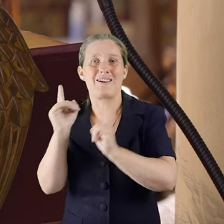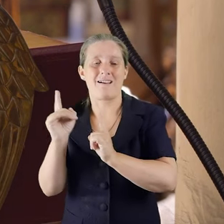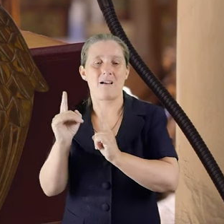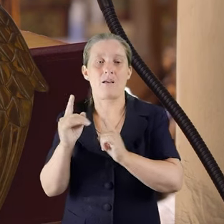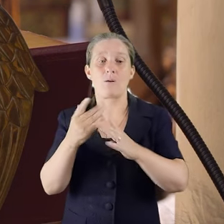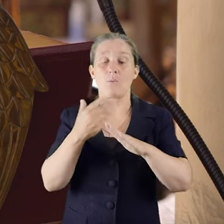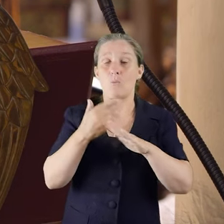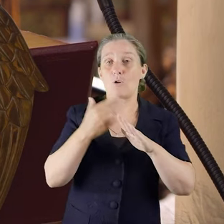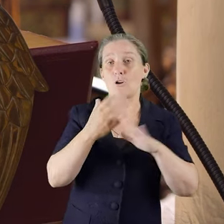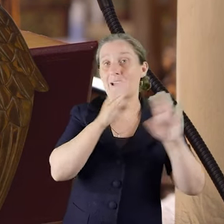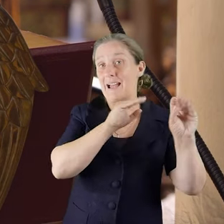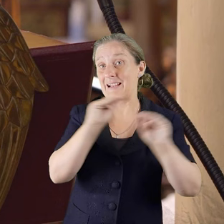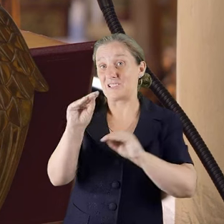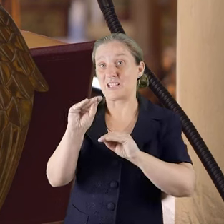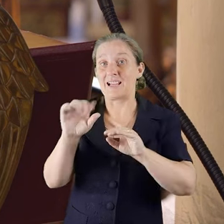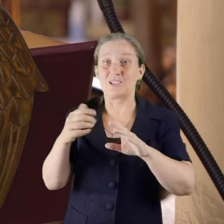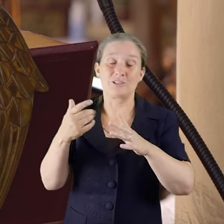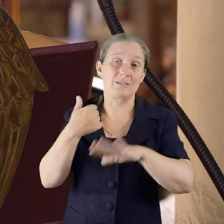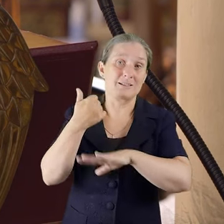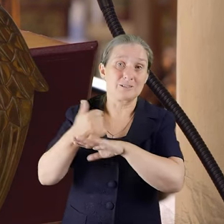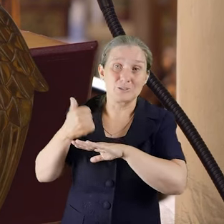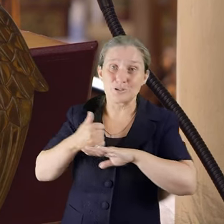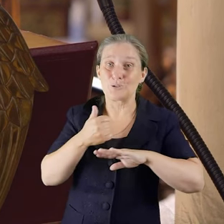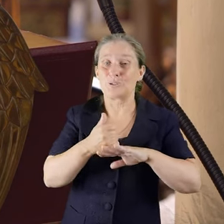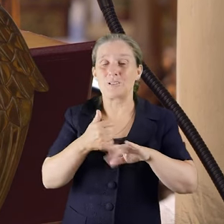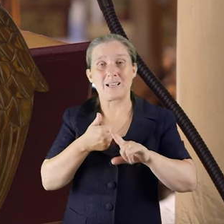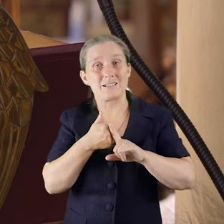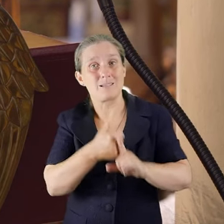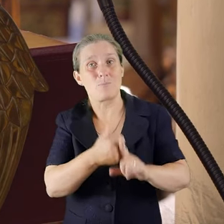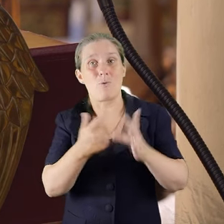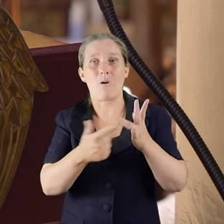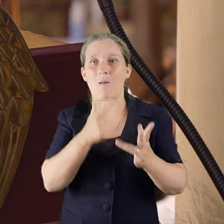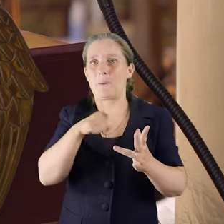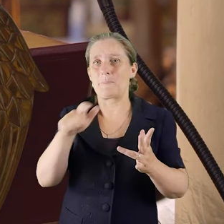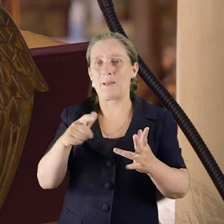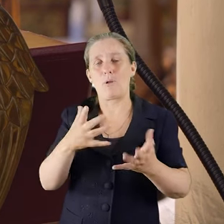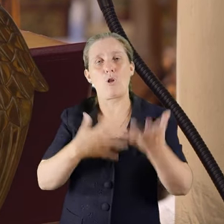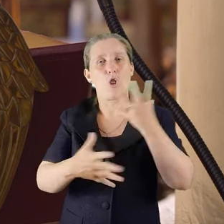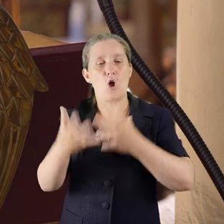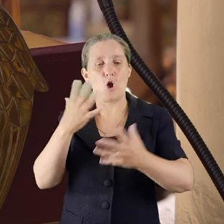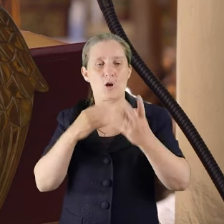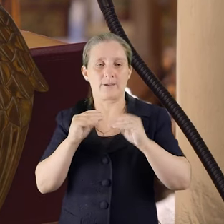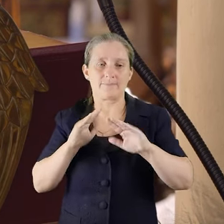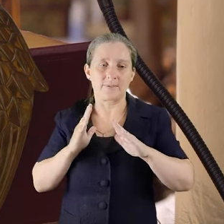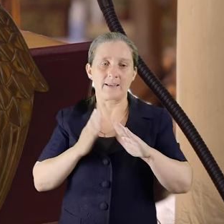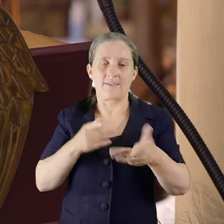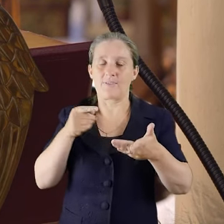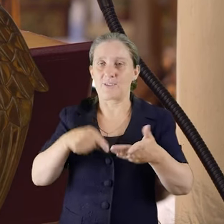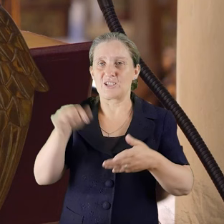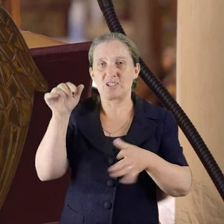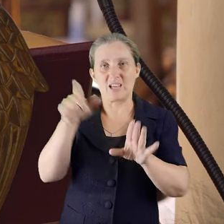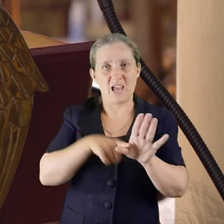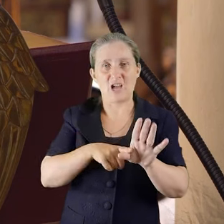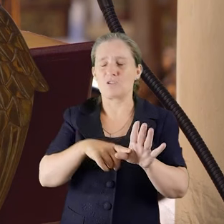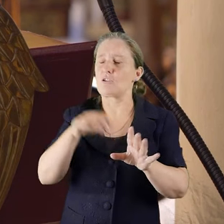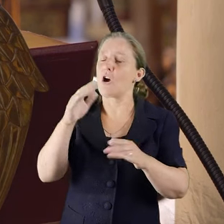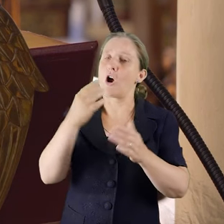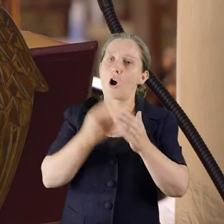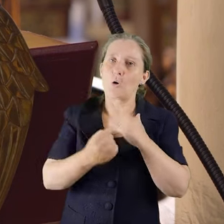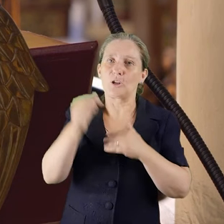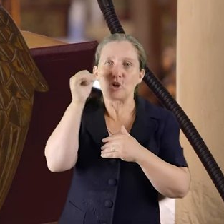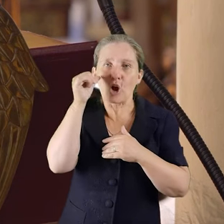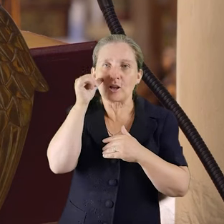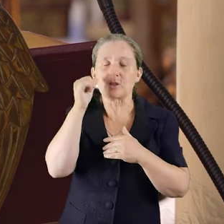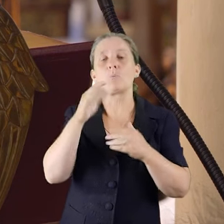in education institutions and support others in their learning. May you grant them in this new year not just